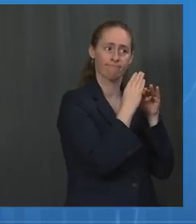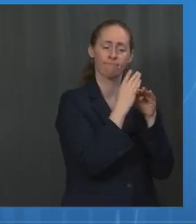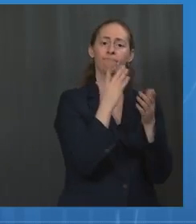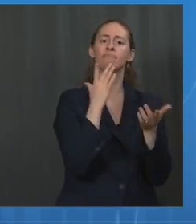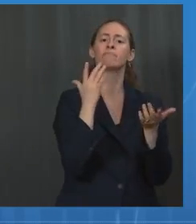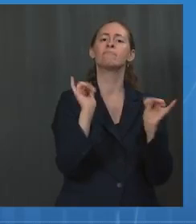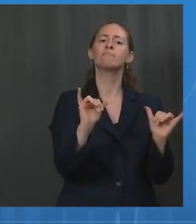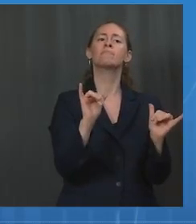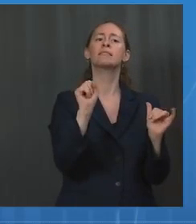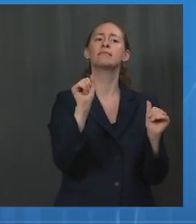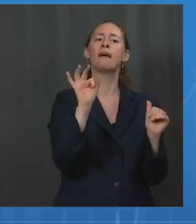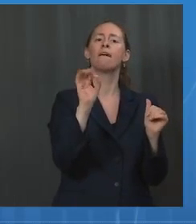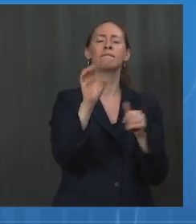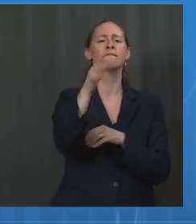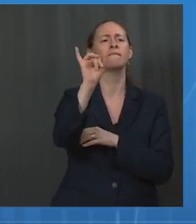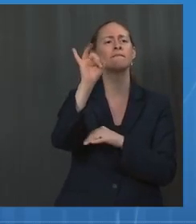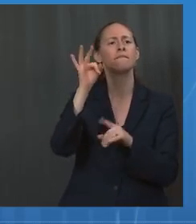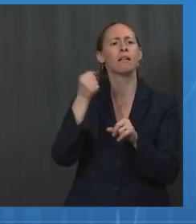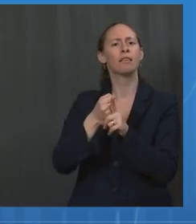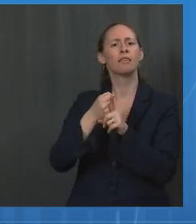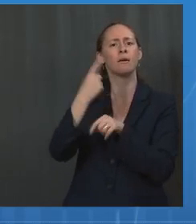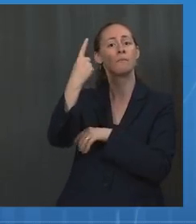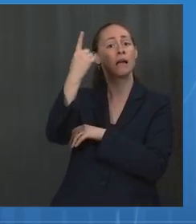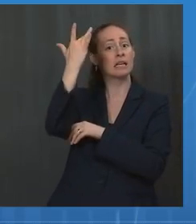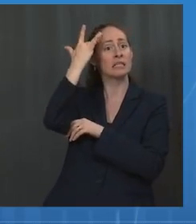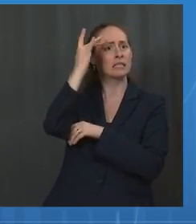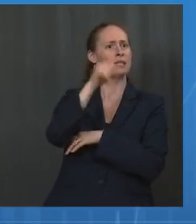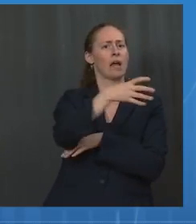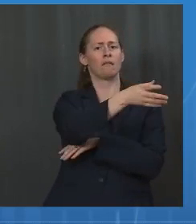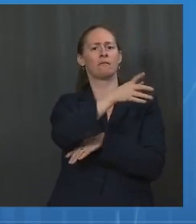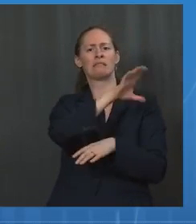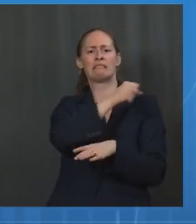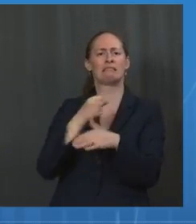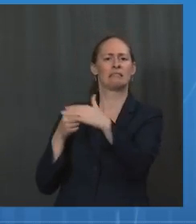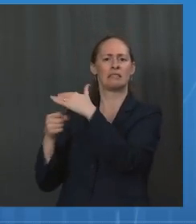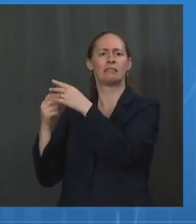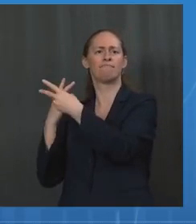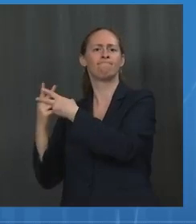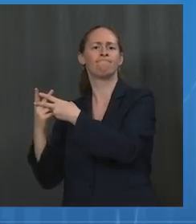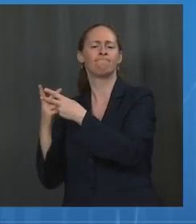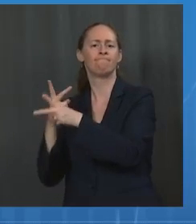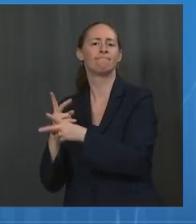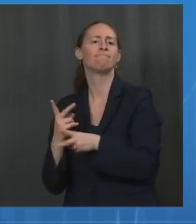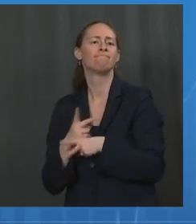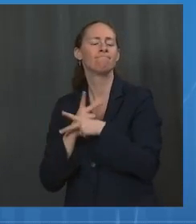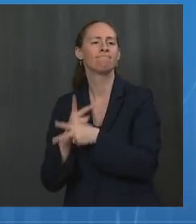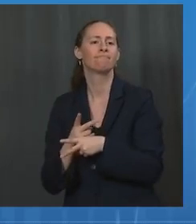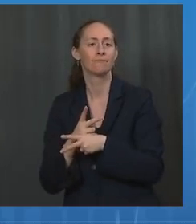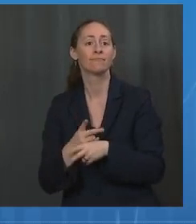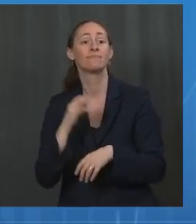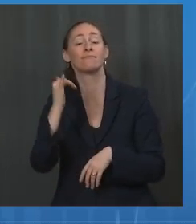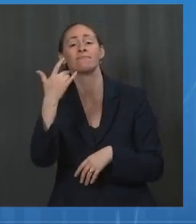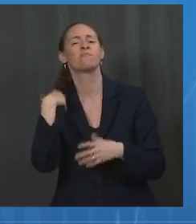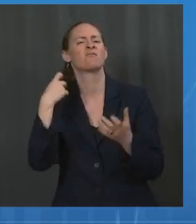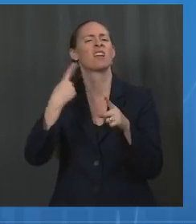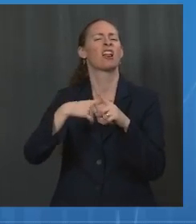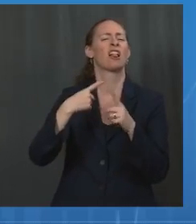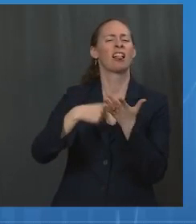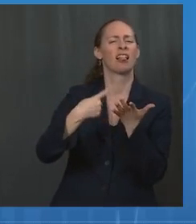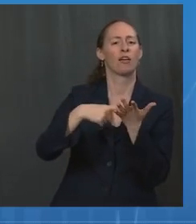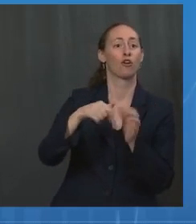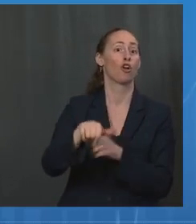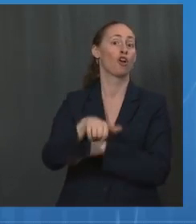occur. In a second report that closely studied an outbreak in a school in Northern California, we saw the absence